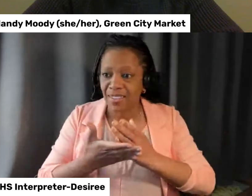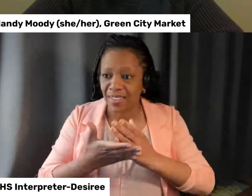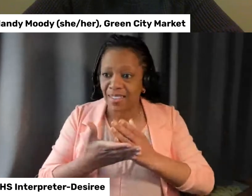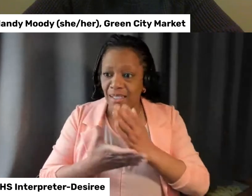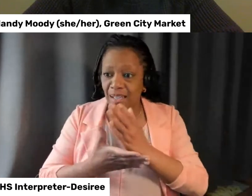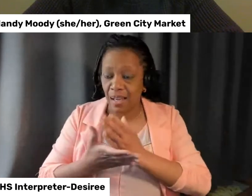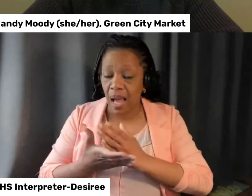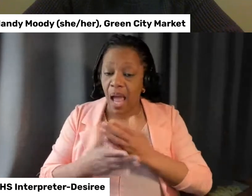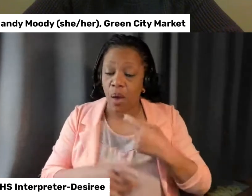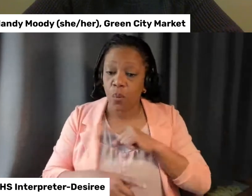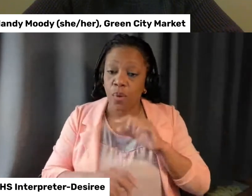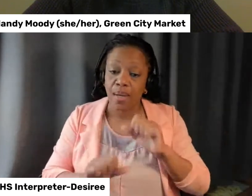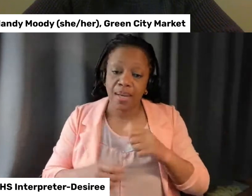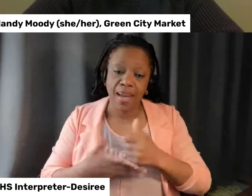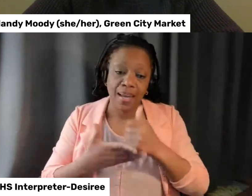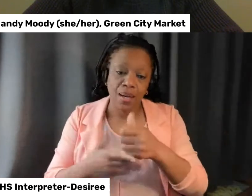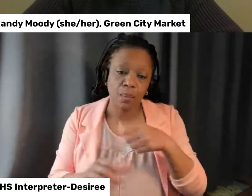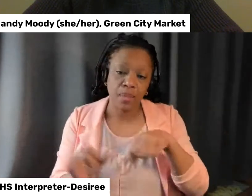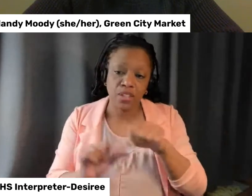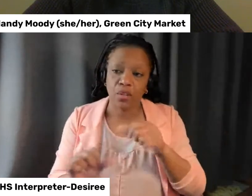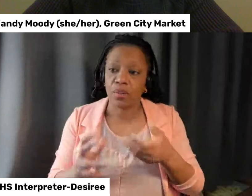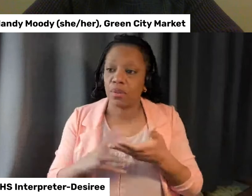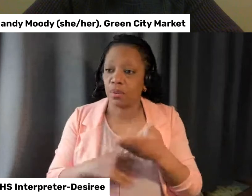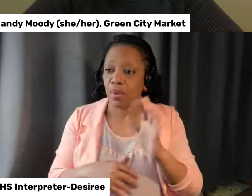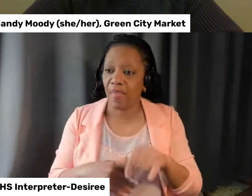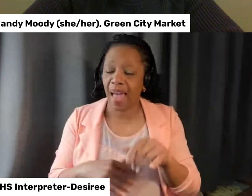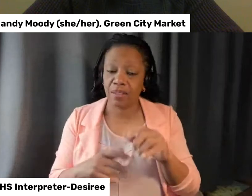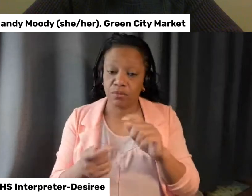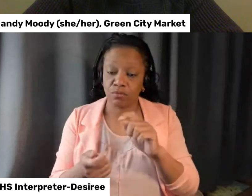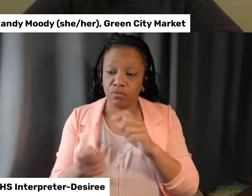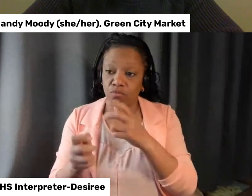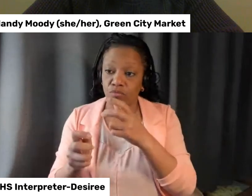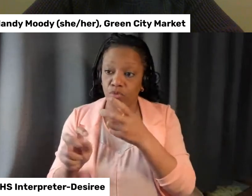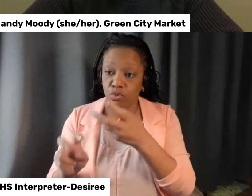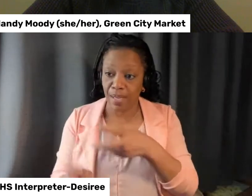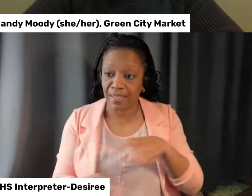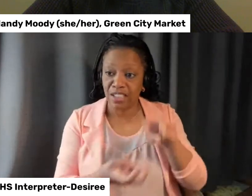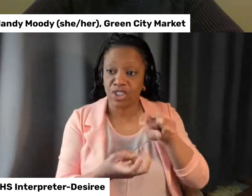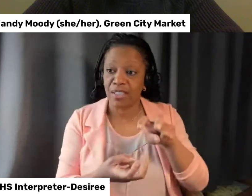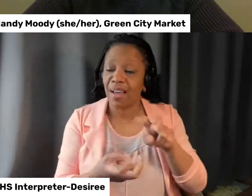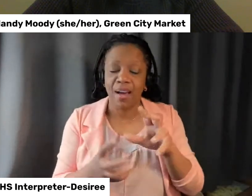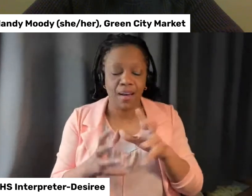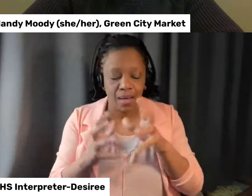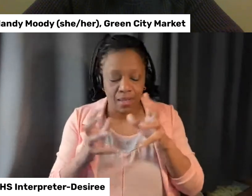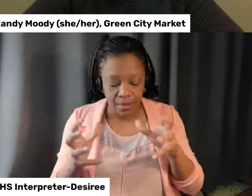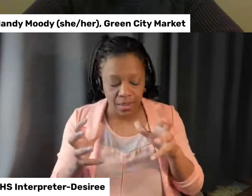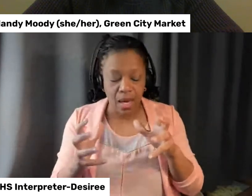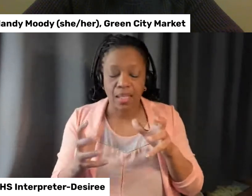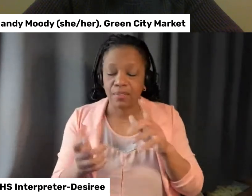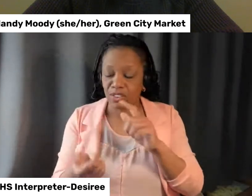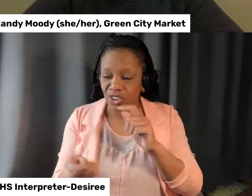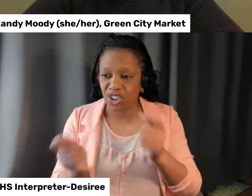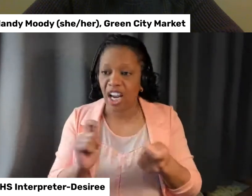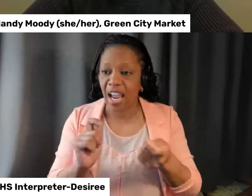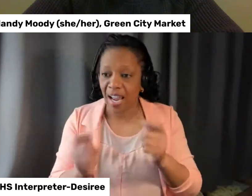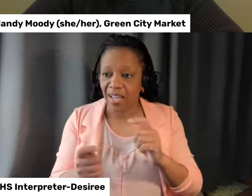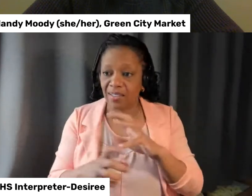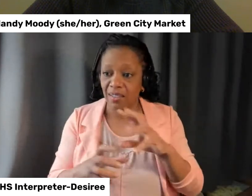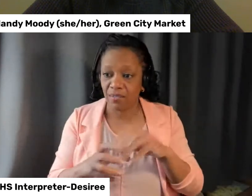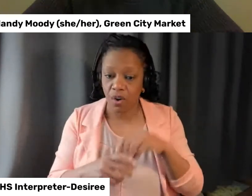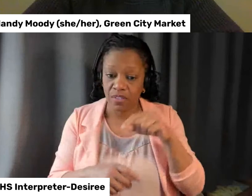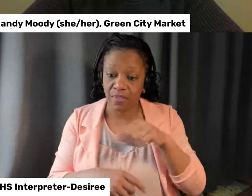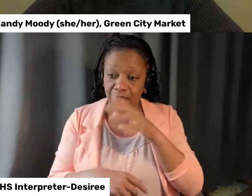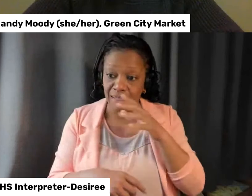through that transition. There's a lot of churn in farmers market leadership. So, the people that were at